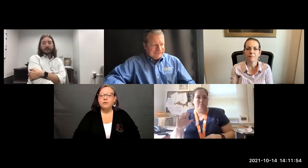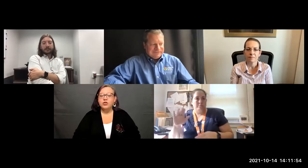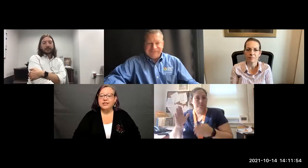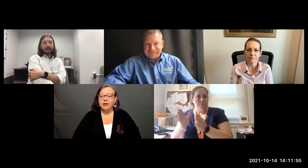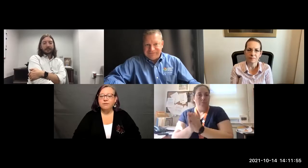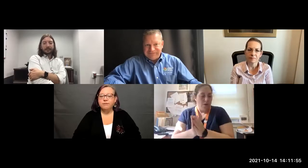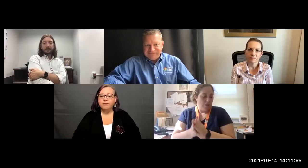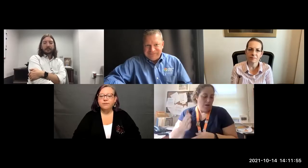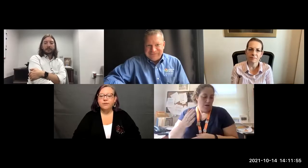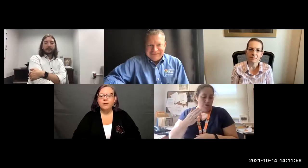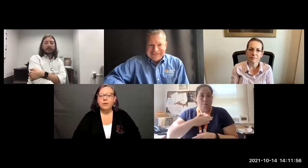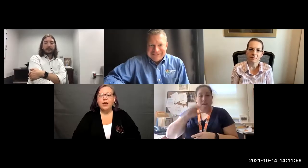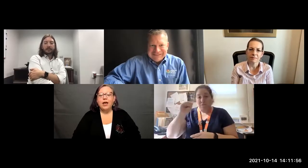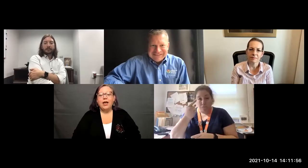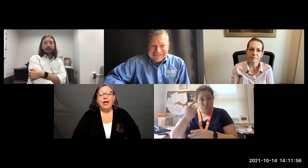Okay, Jessica.